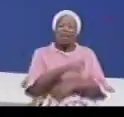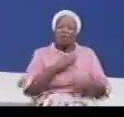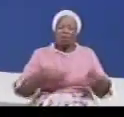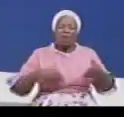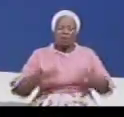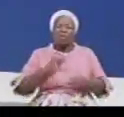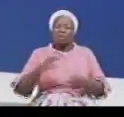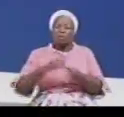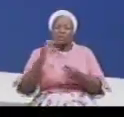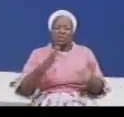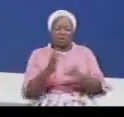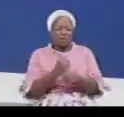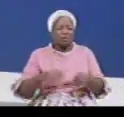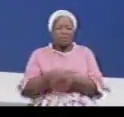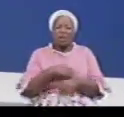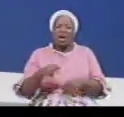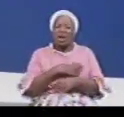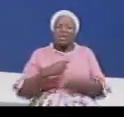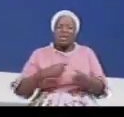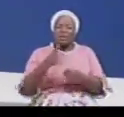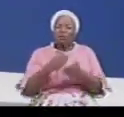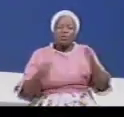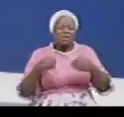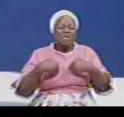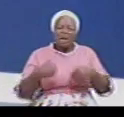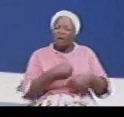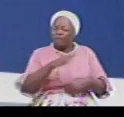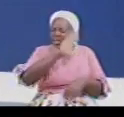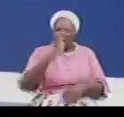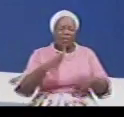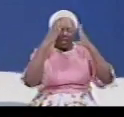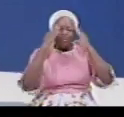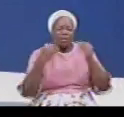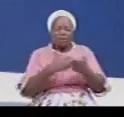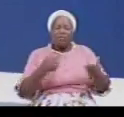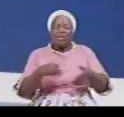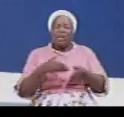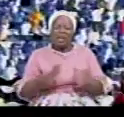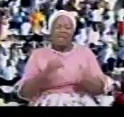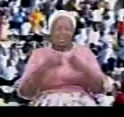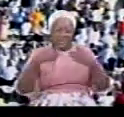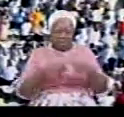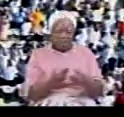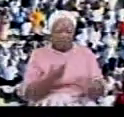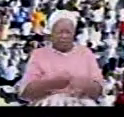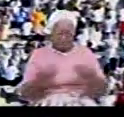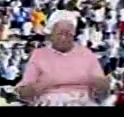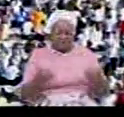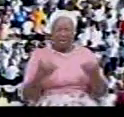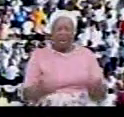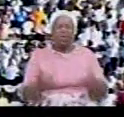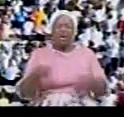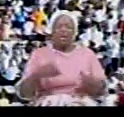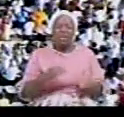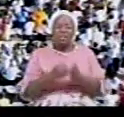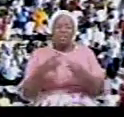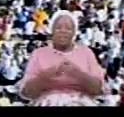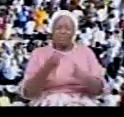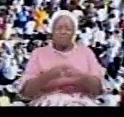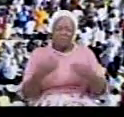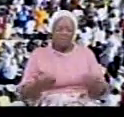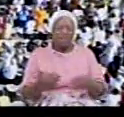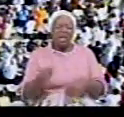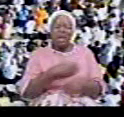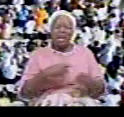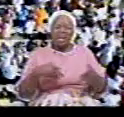of revival that we have never seen before. Let it start from here. Let it start from here. And let